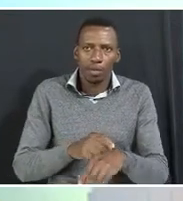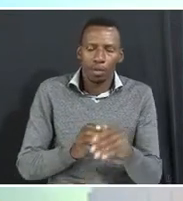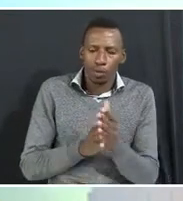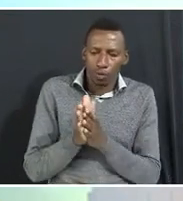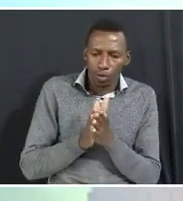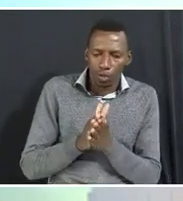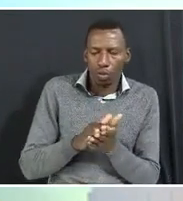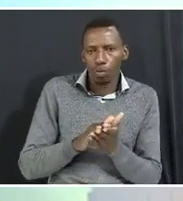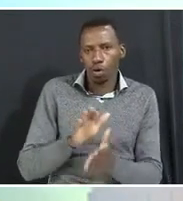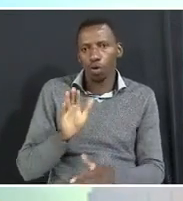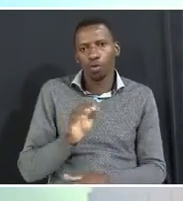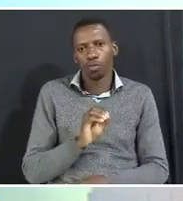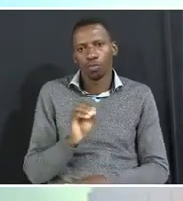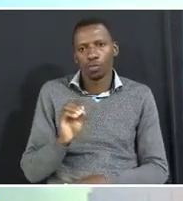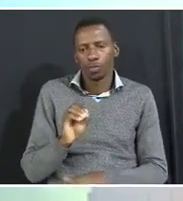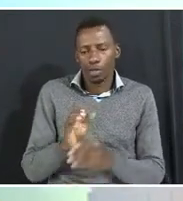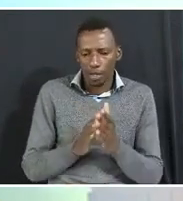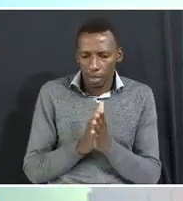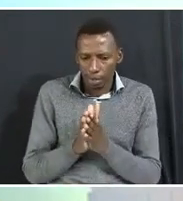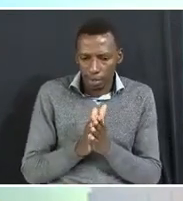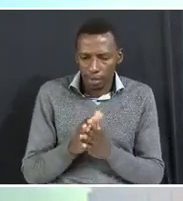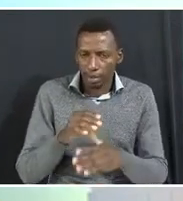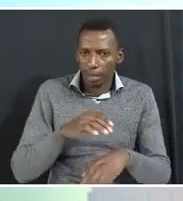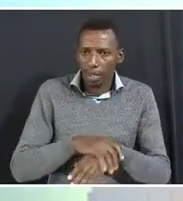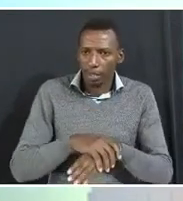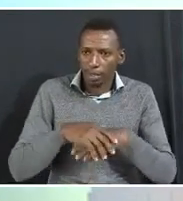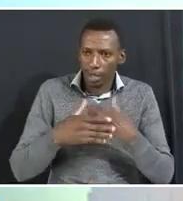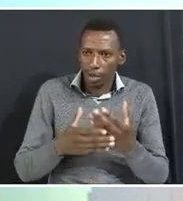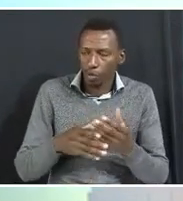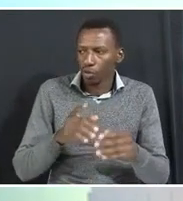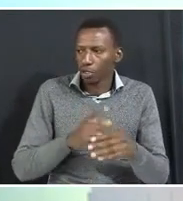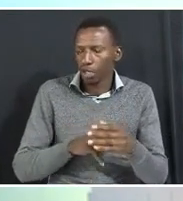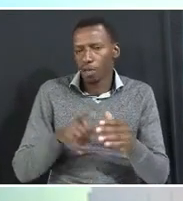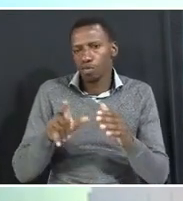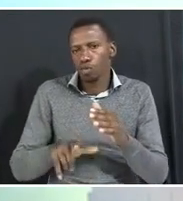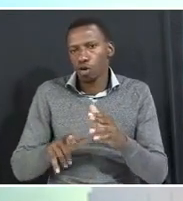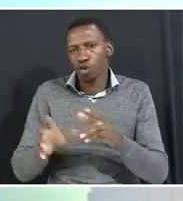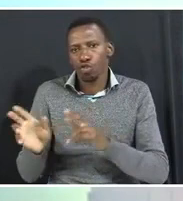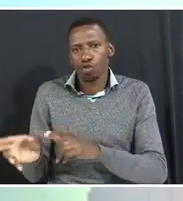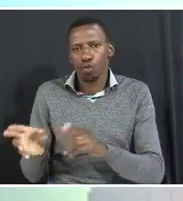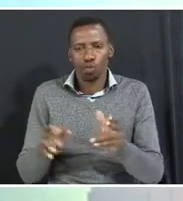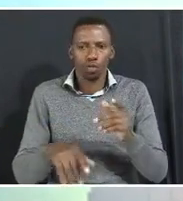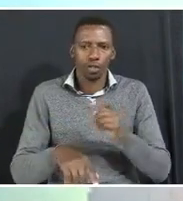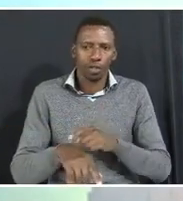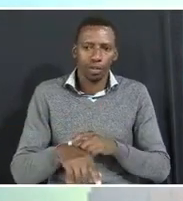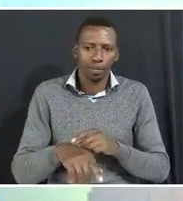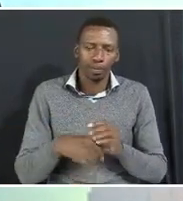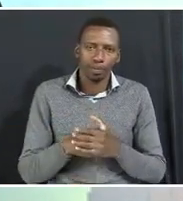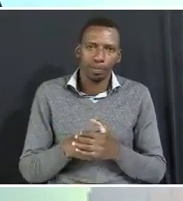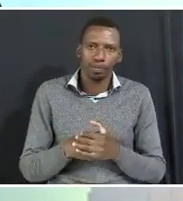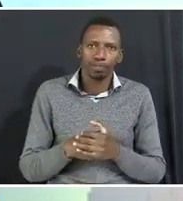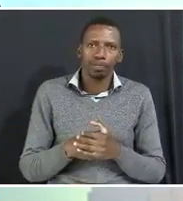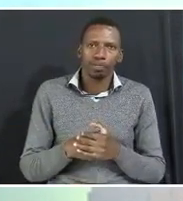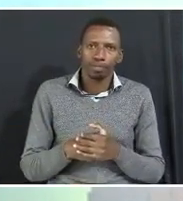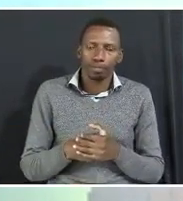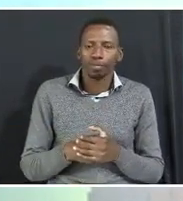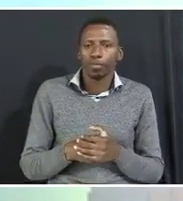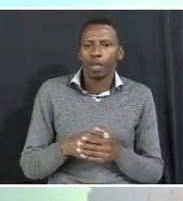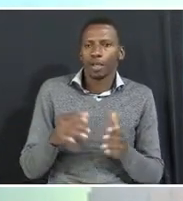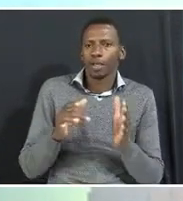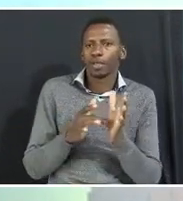extras come during the low moments or the ordinary moments. So in this latter part, Jesus